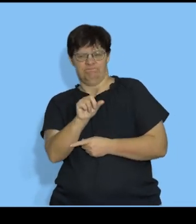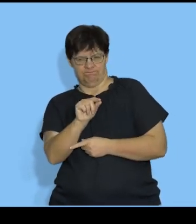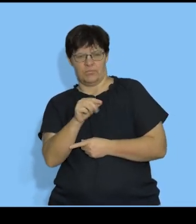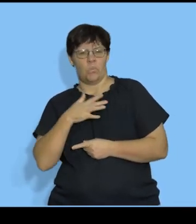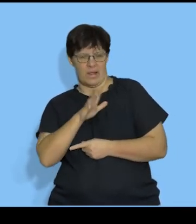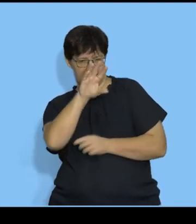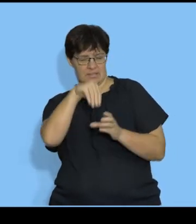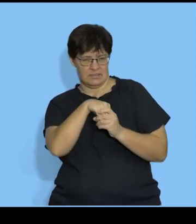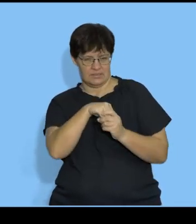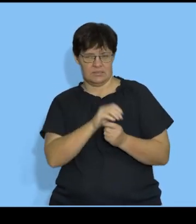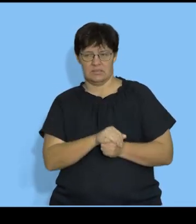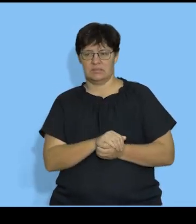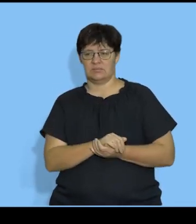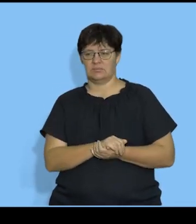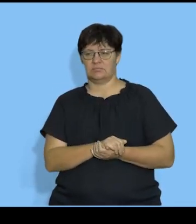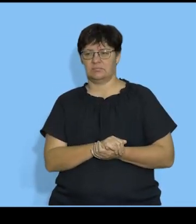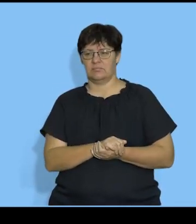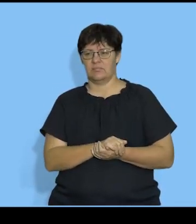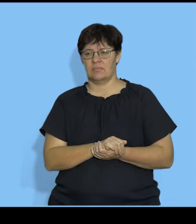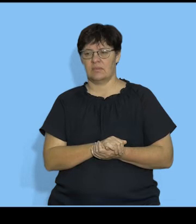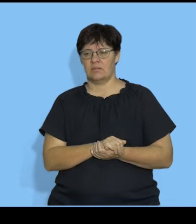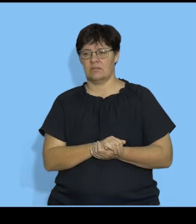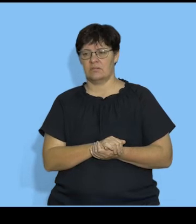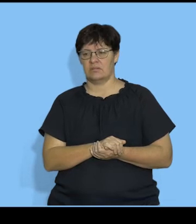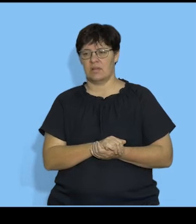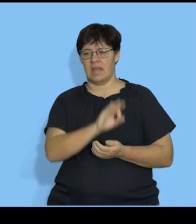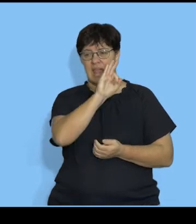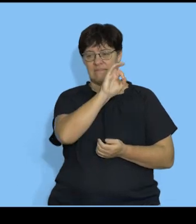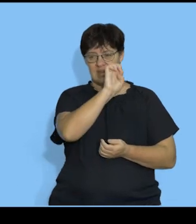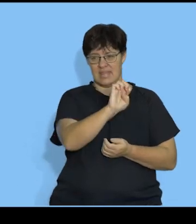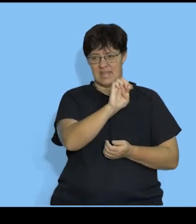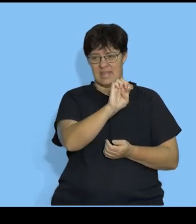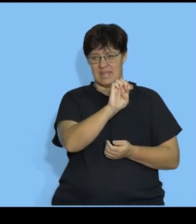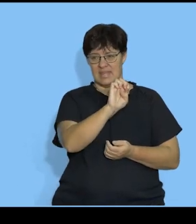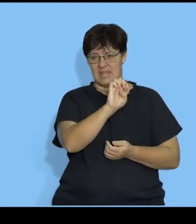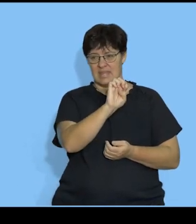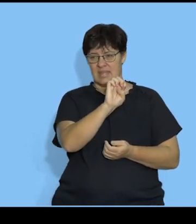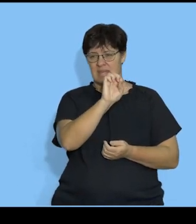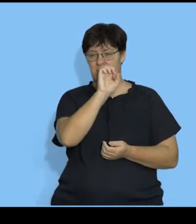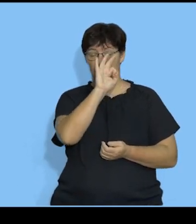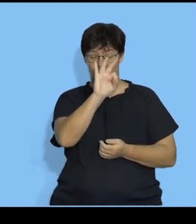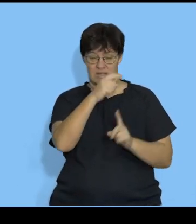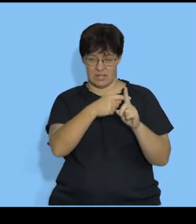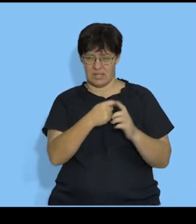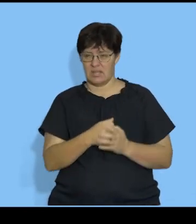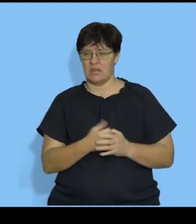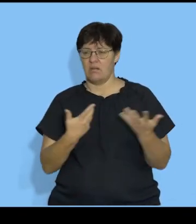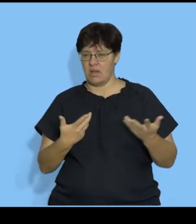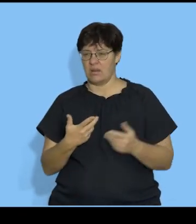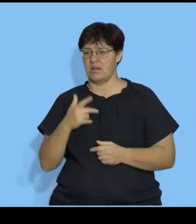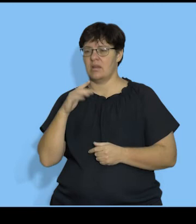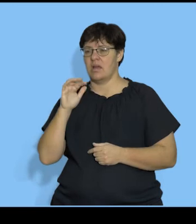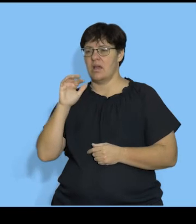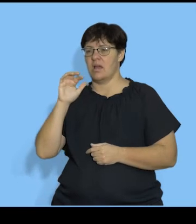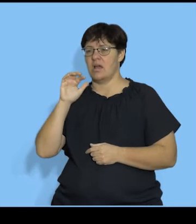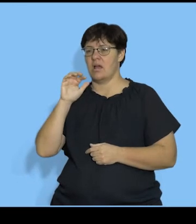is actually iron 3, okay? And so this is our iron 3, as well as our aluminium, right?